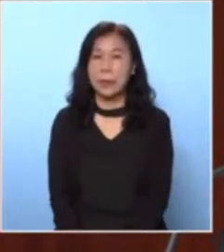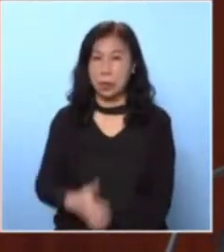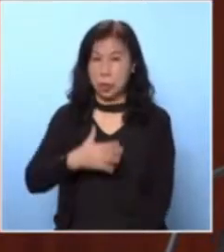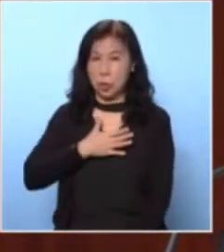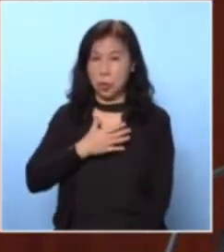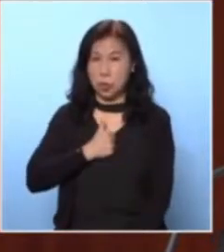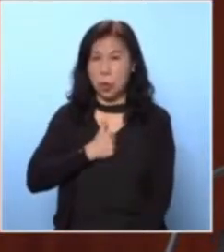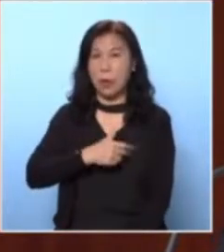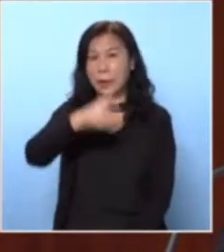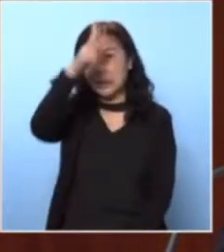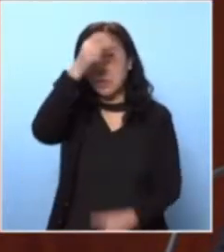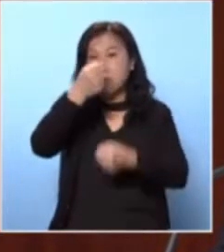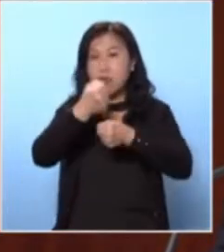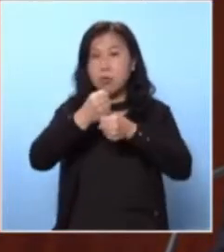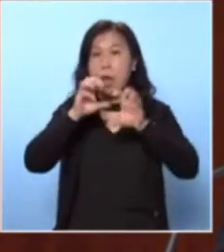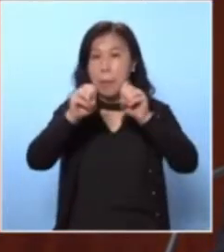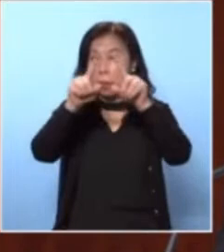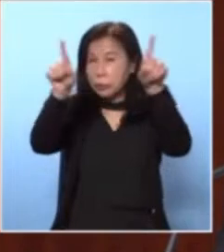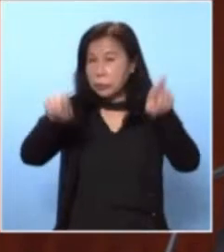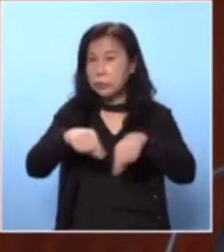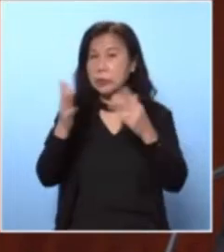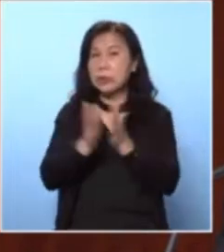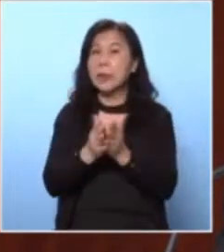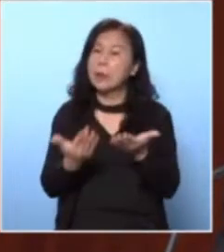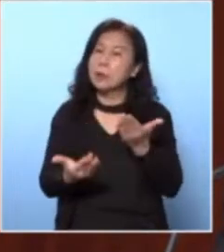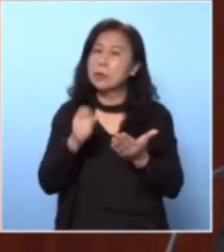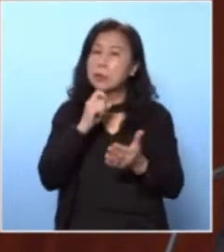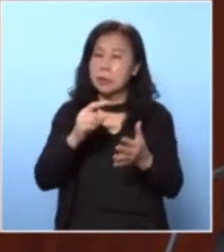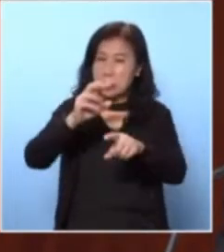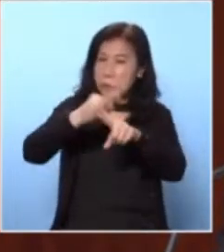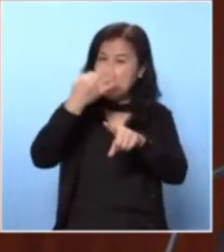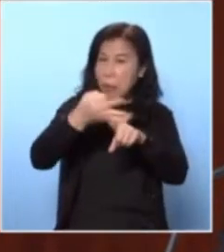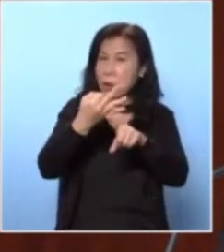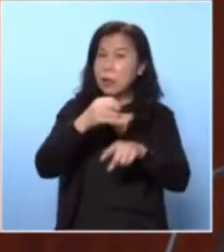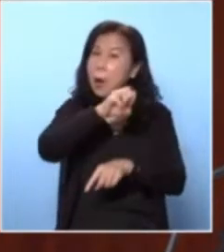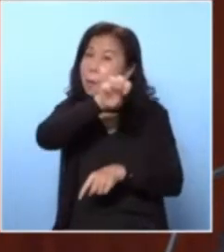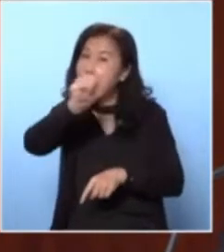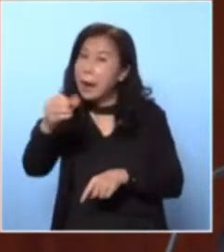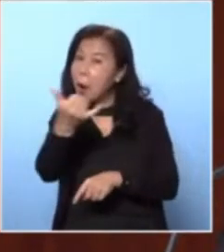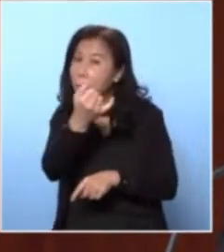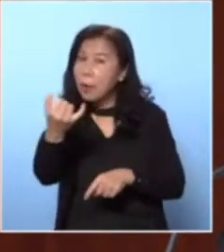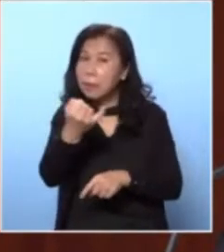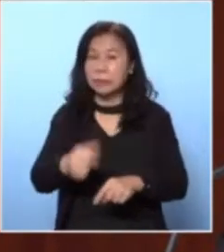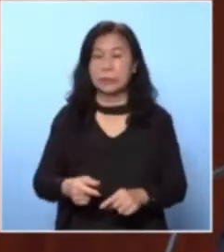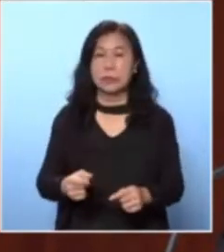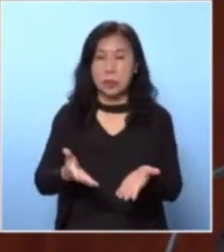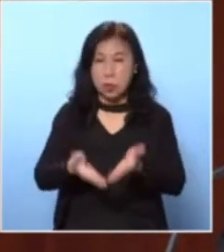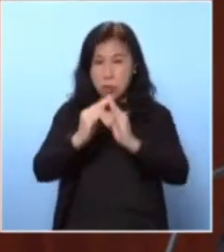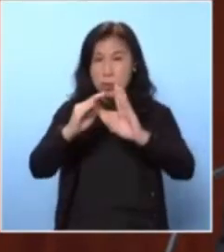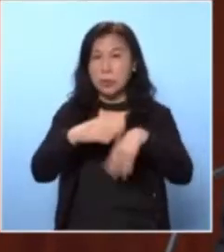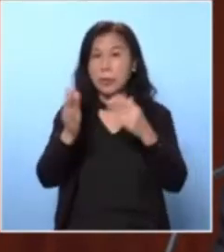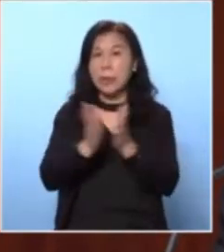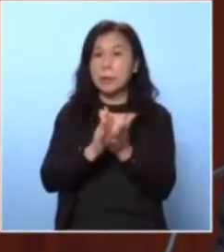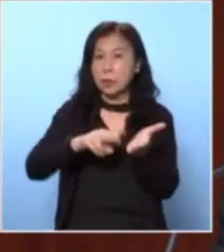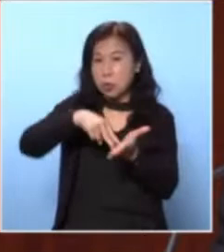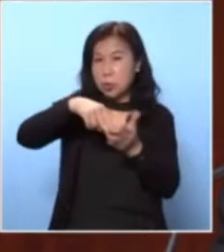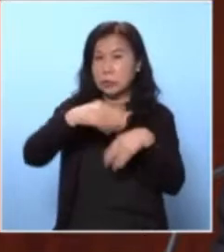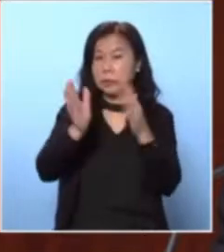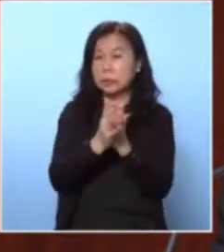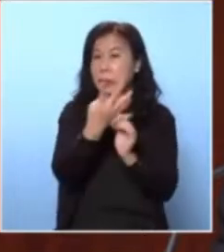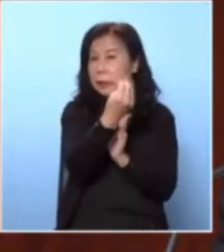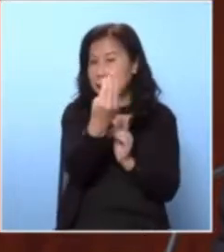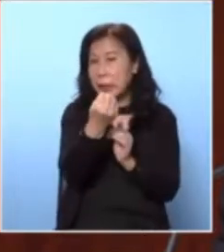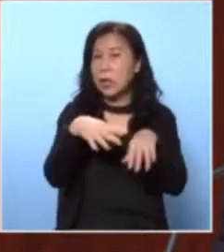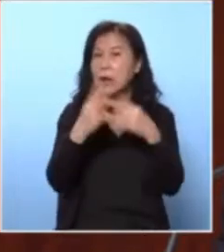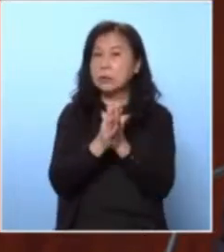In preparing for this policy address, I have conducted more than 40 consultation sessions and visited numerous